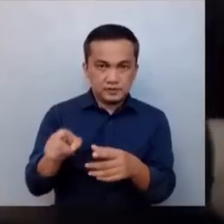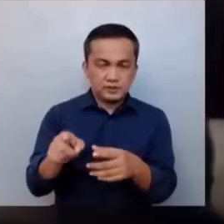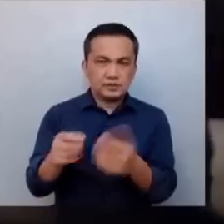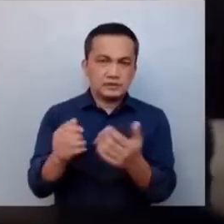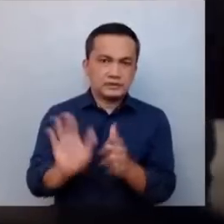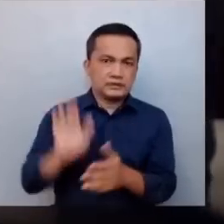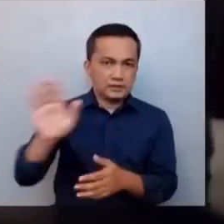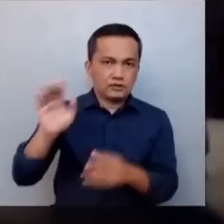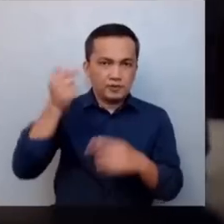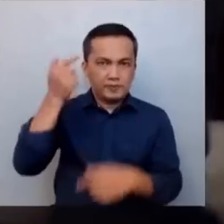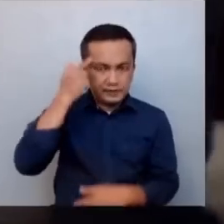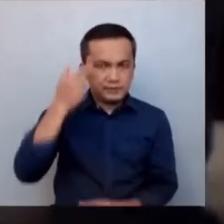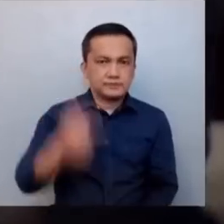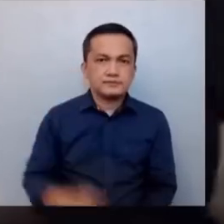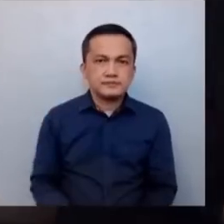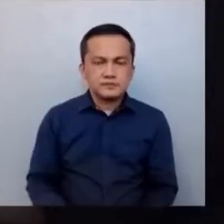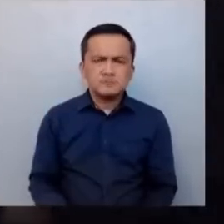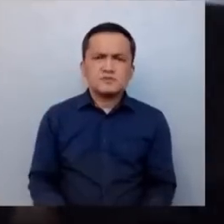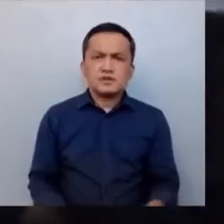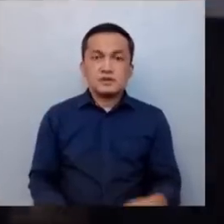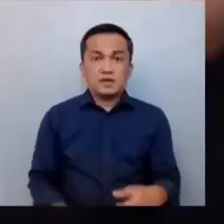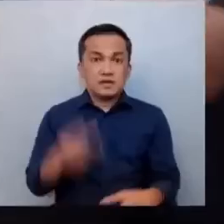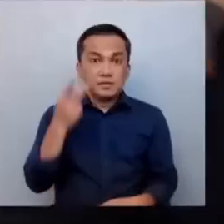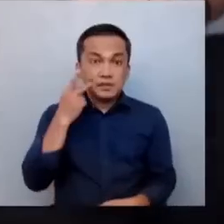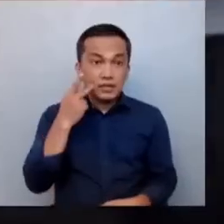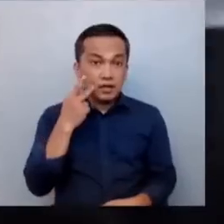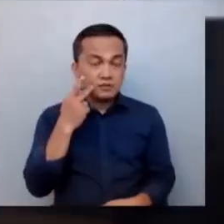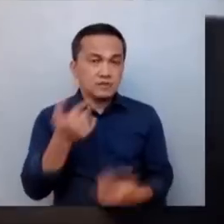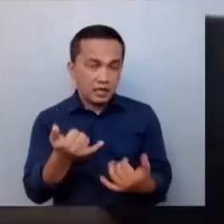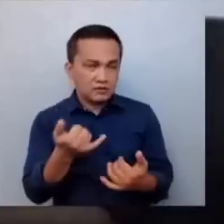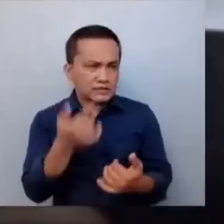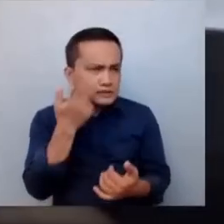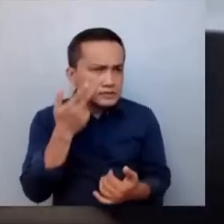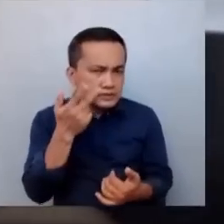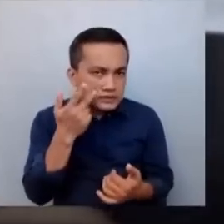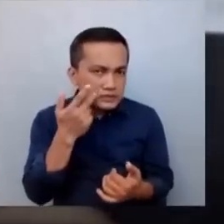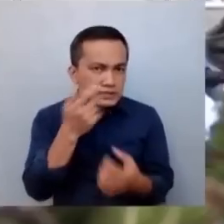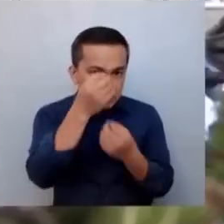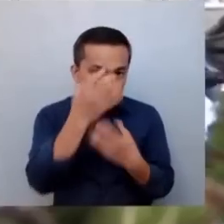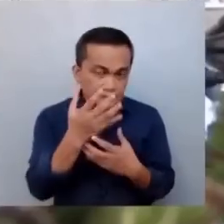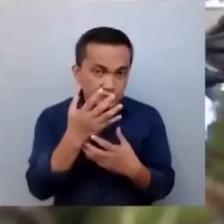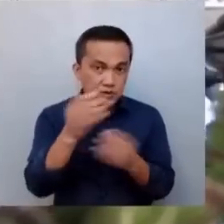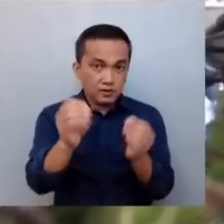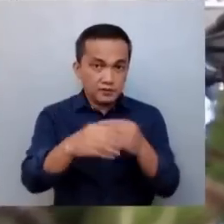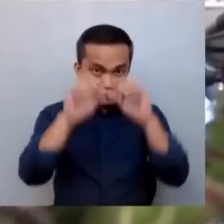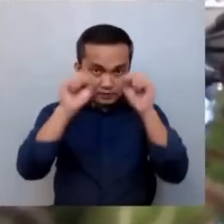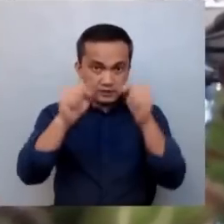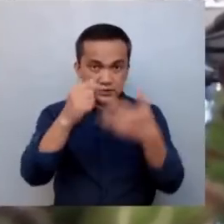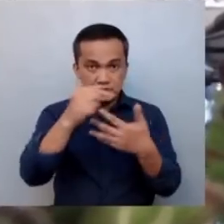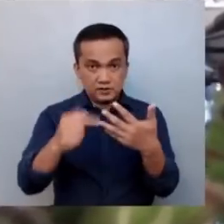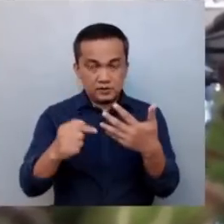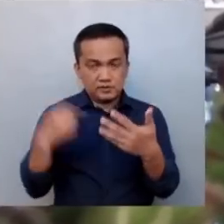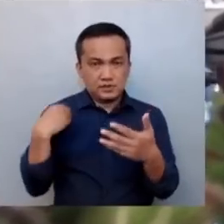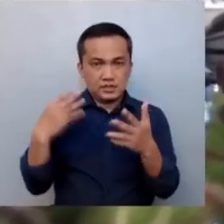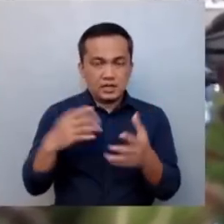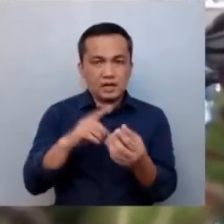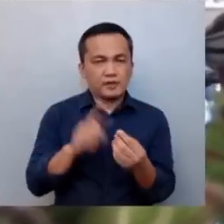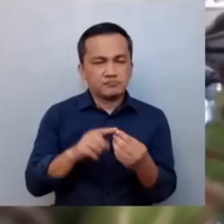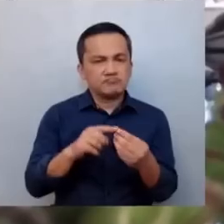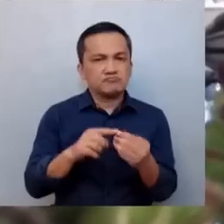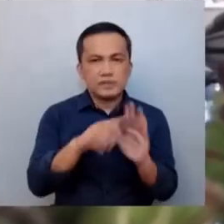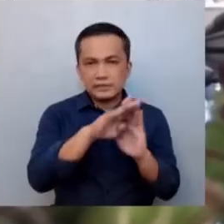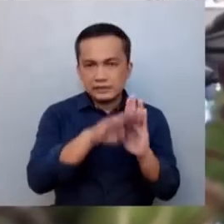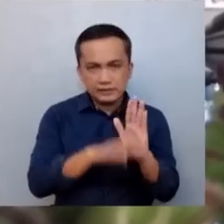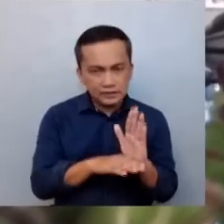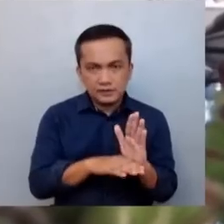administration. Right now, Carmina, we're still trying to get more information from Malacañang and other officials regarding the meeting, and we will be